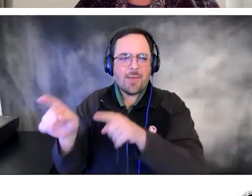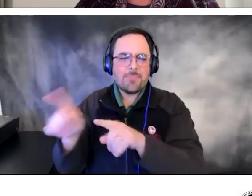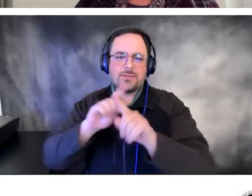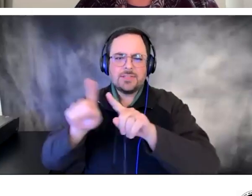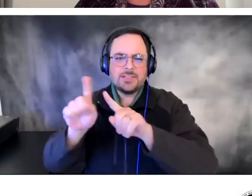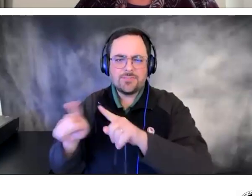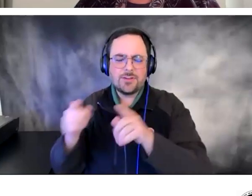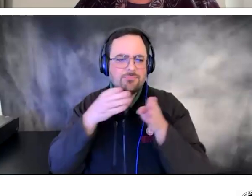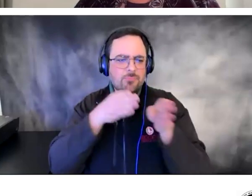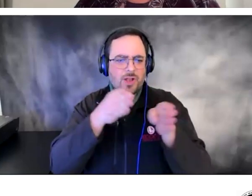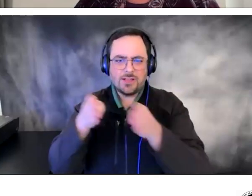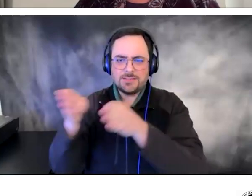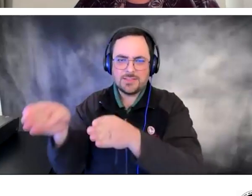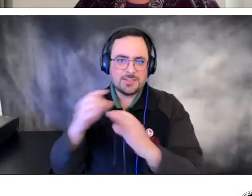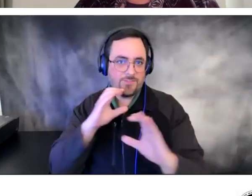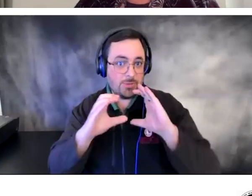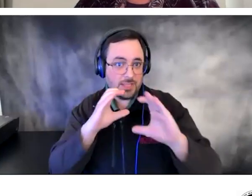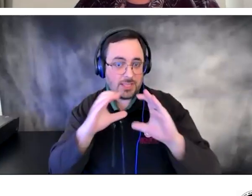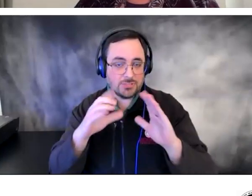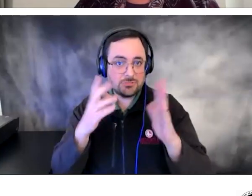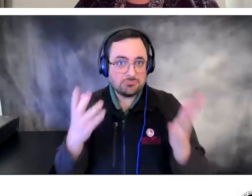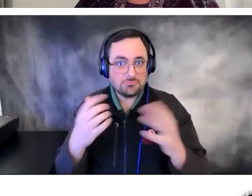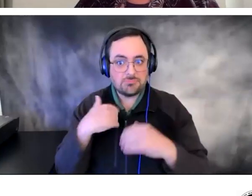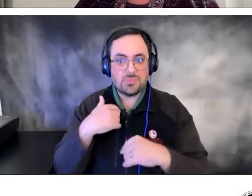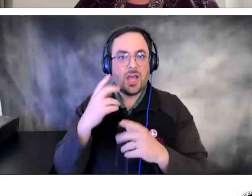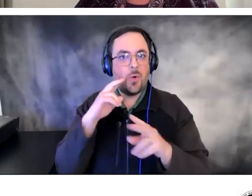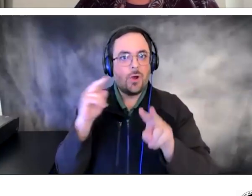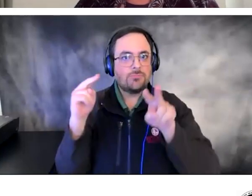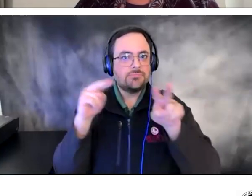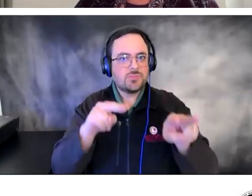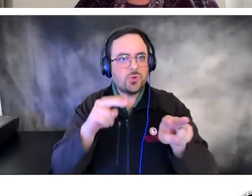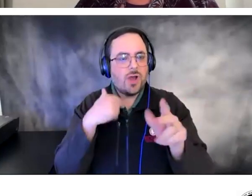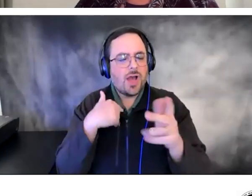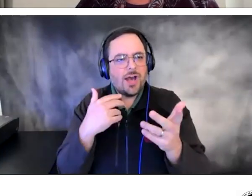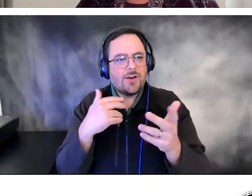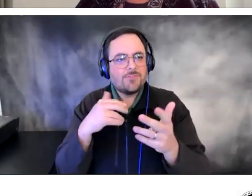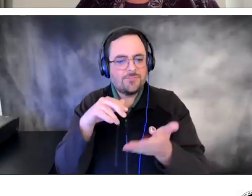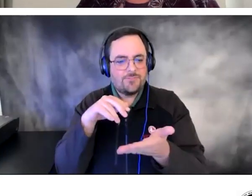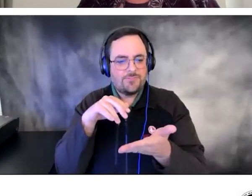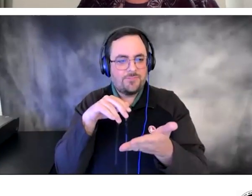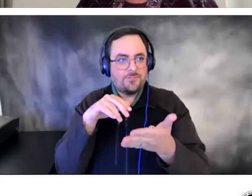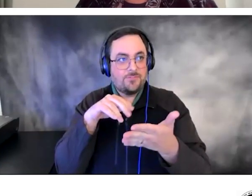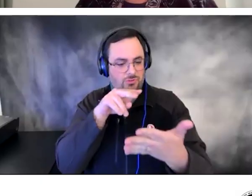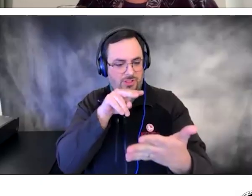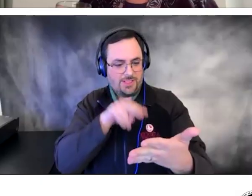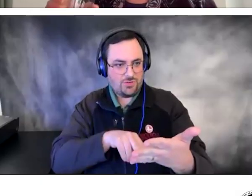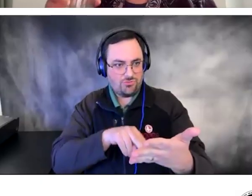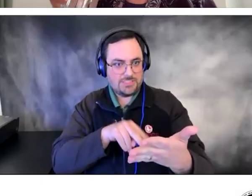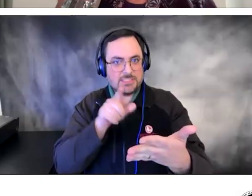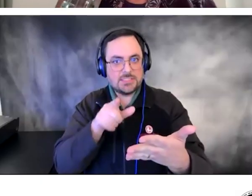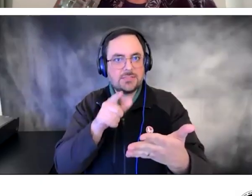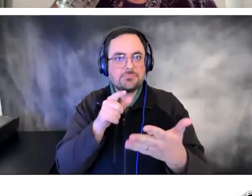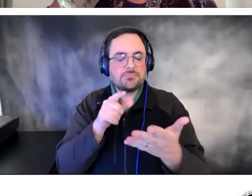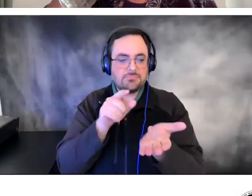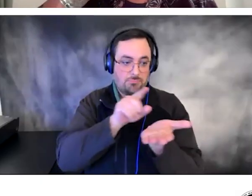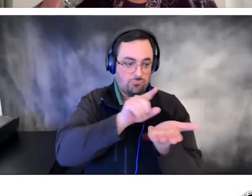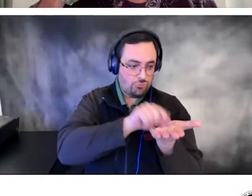of communication, that we extend our view of literacy, including writing, beyond print and braille.